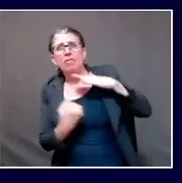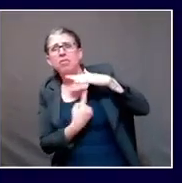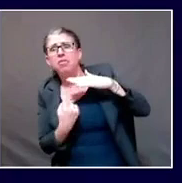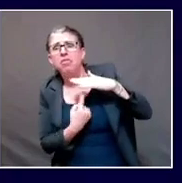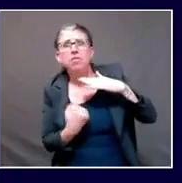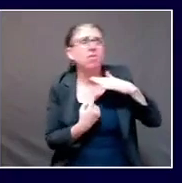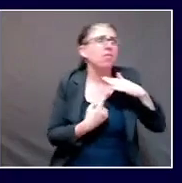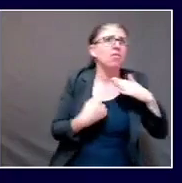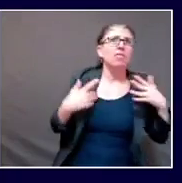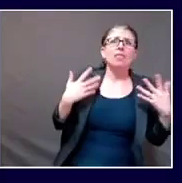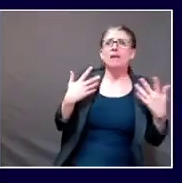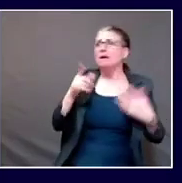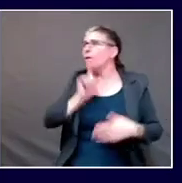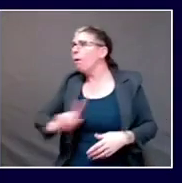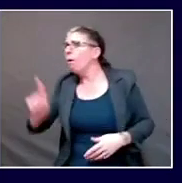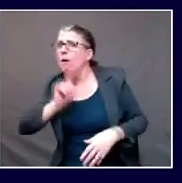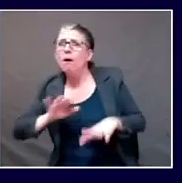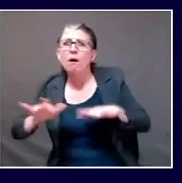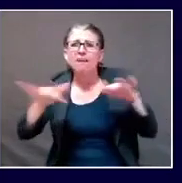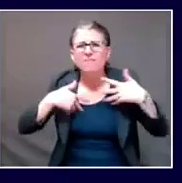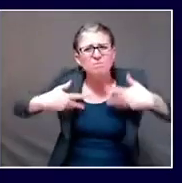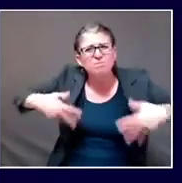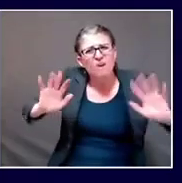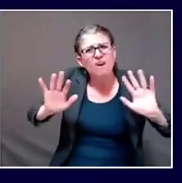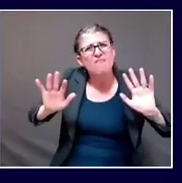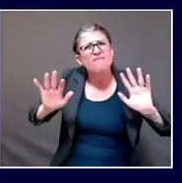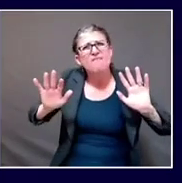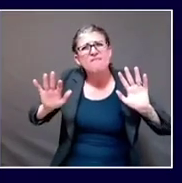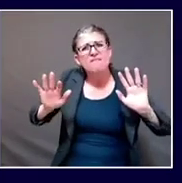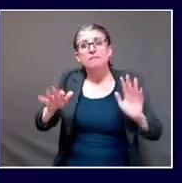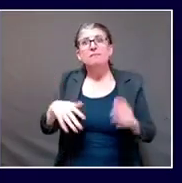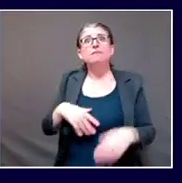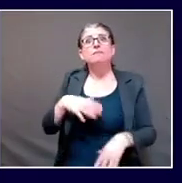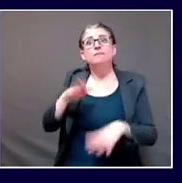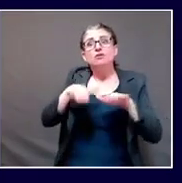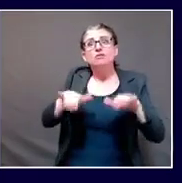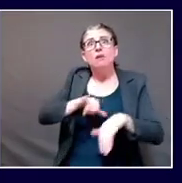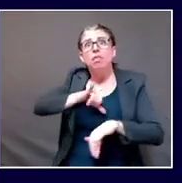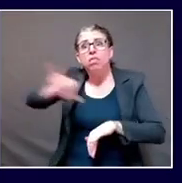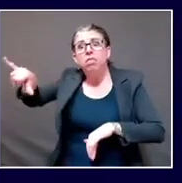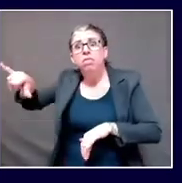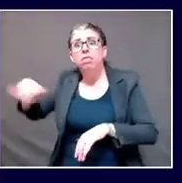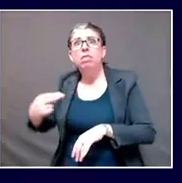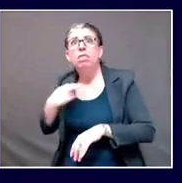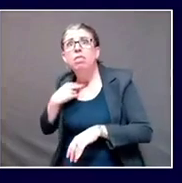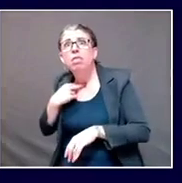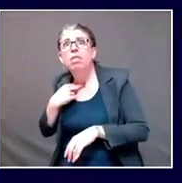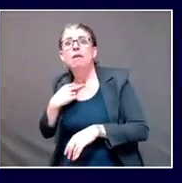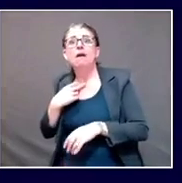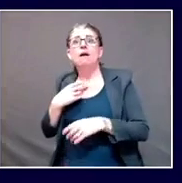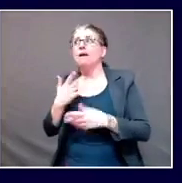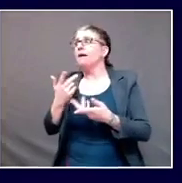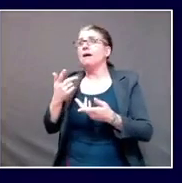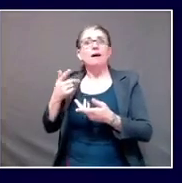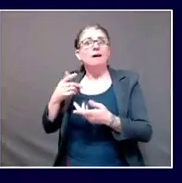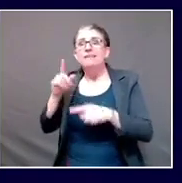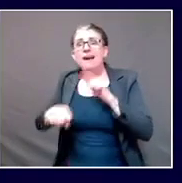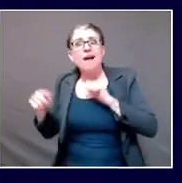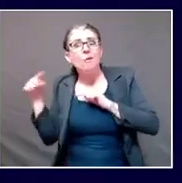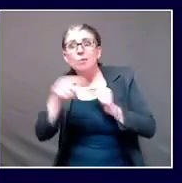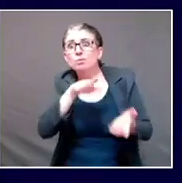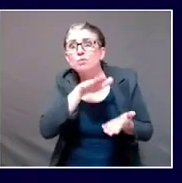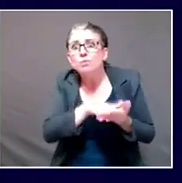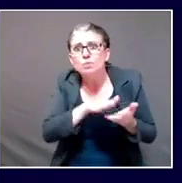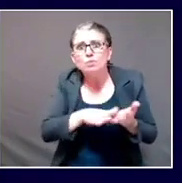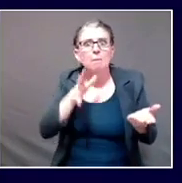what if that child's parent is a nurse or doctor and can't find childcare? Then they have to stay home and we're short another nurse or